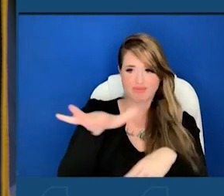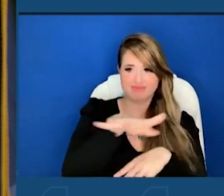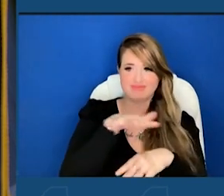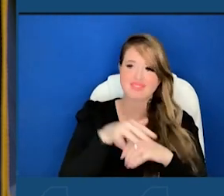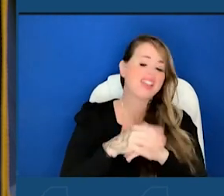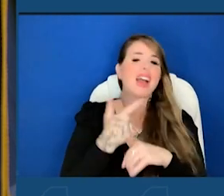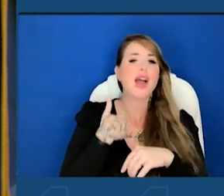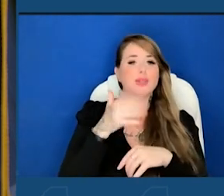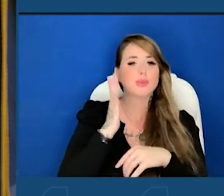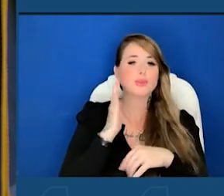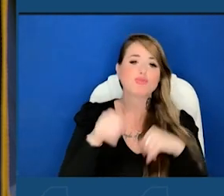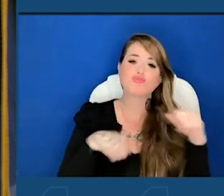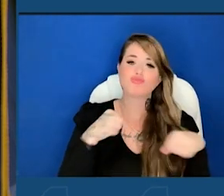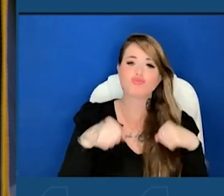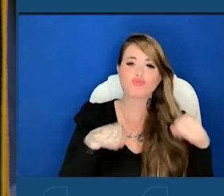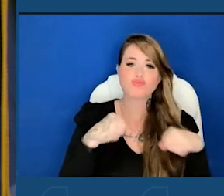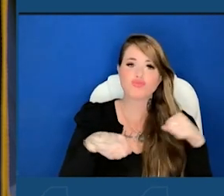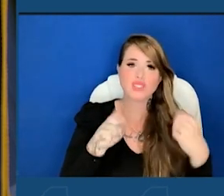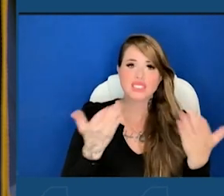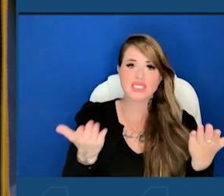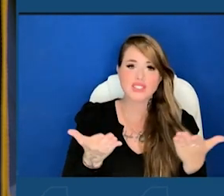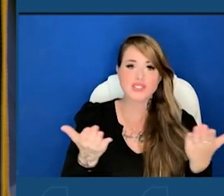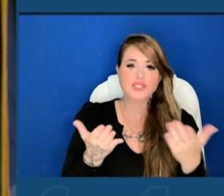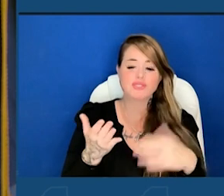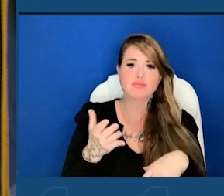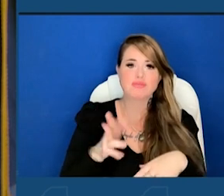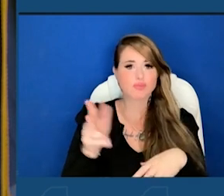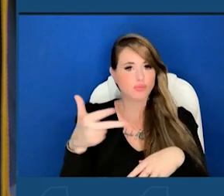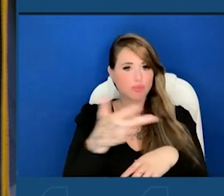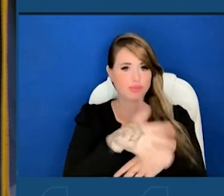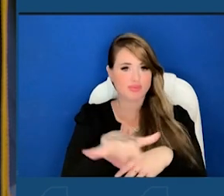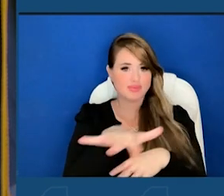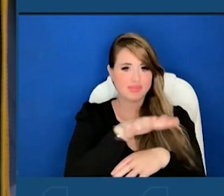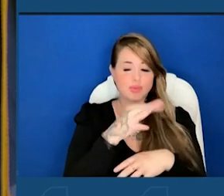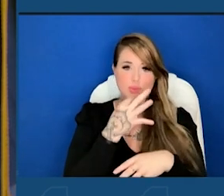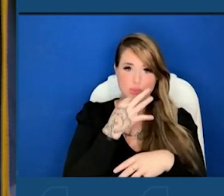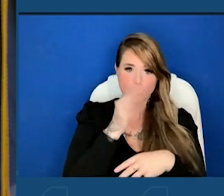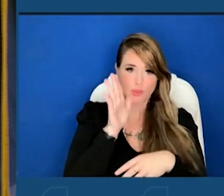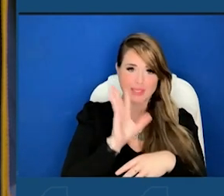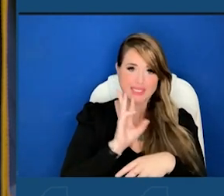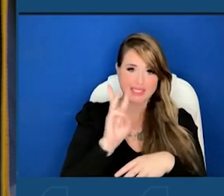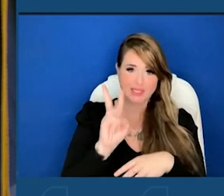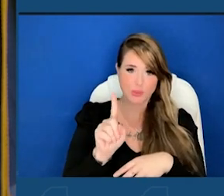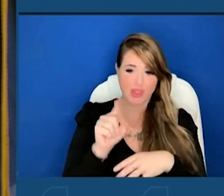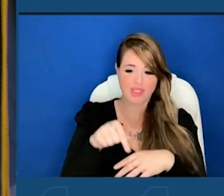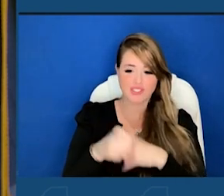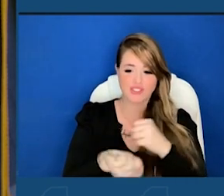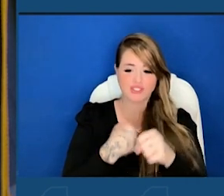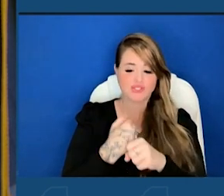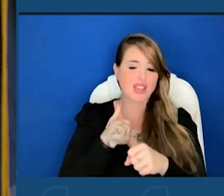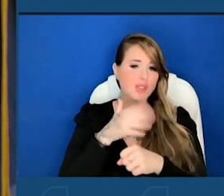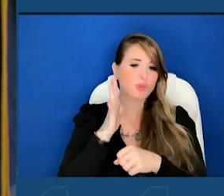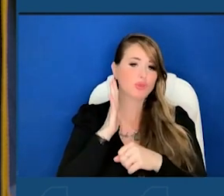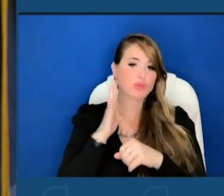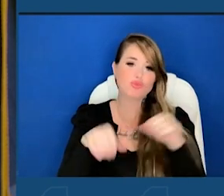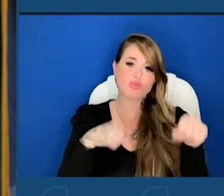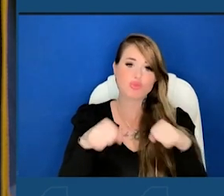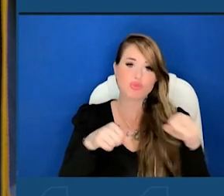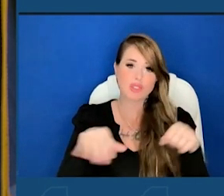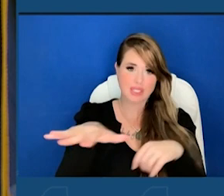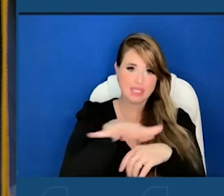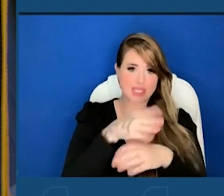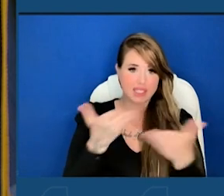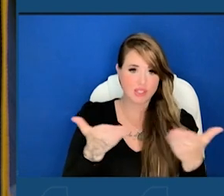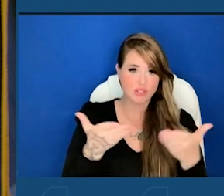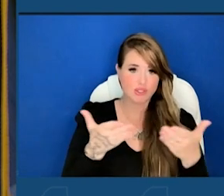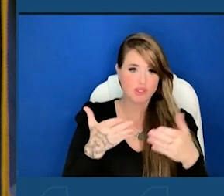to ride my bicycle right through here. I'll be 61 years old this year. And I used to ride my bicycle through here, through the old